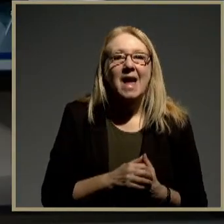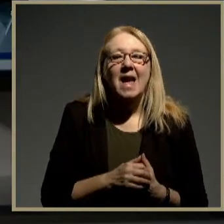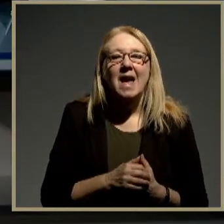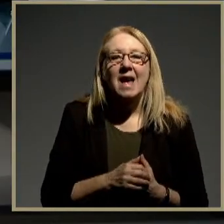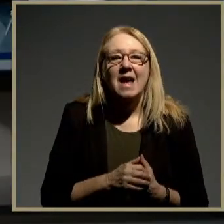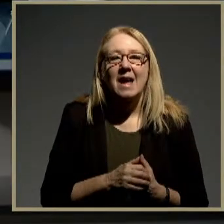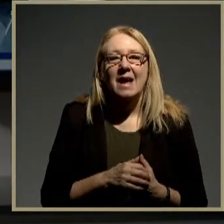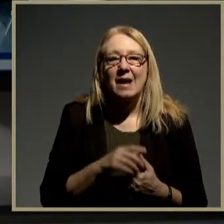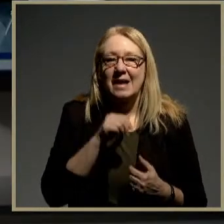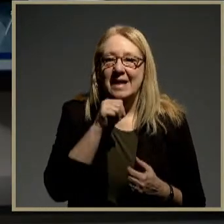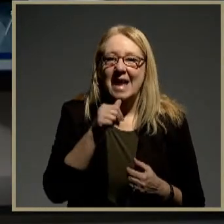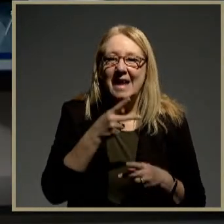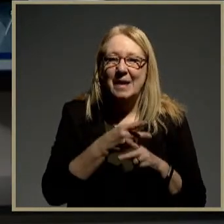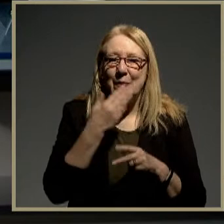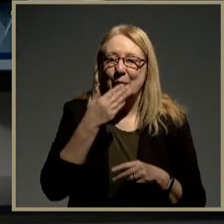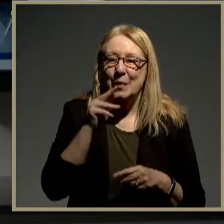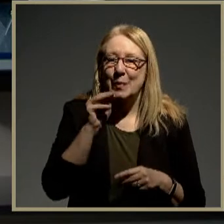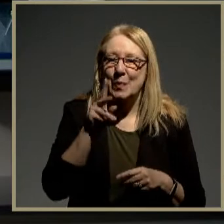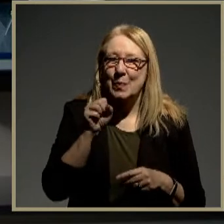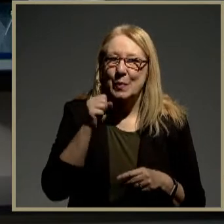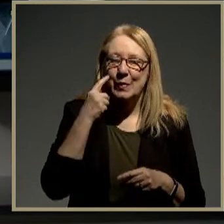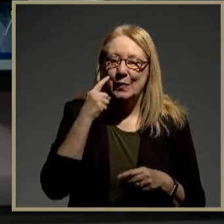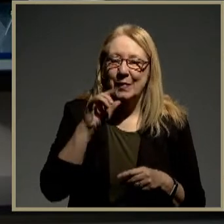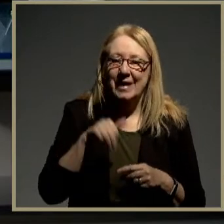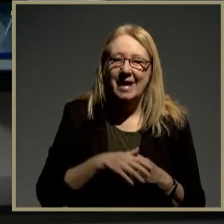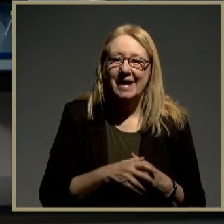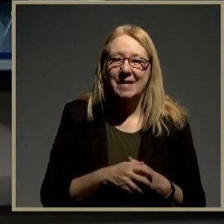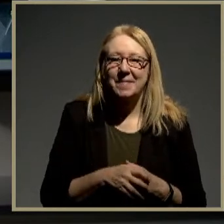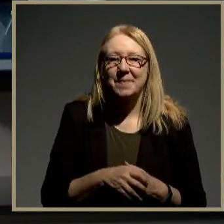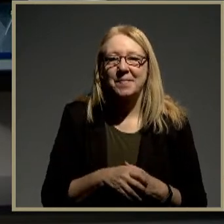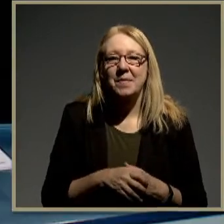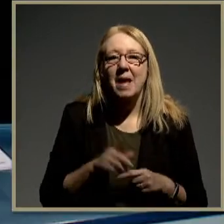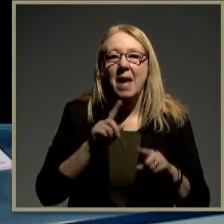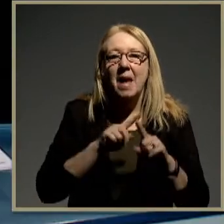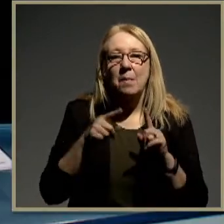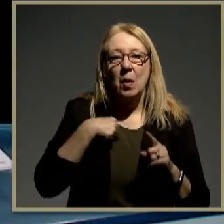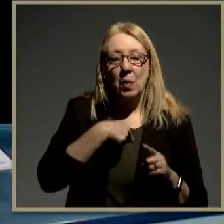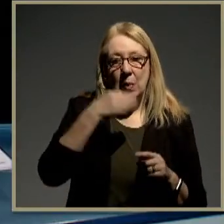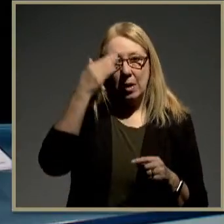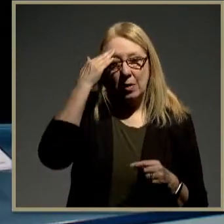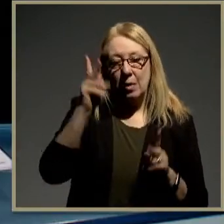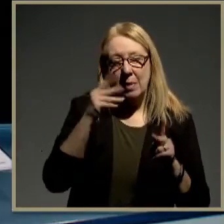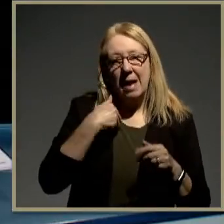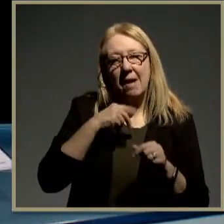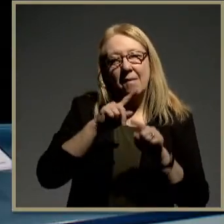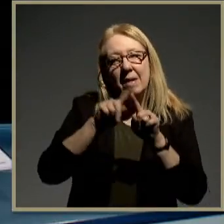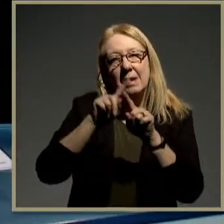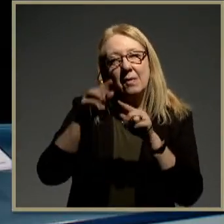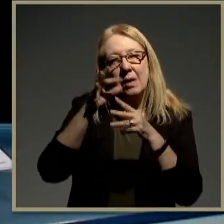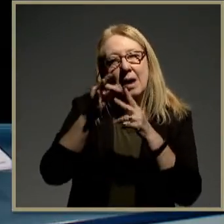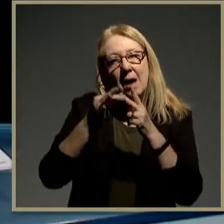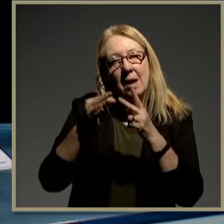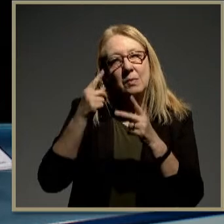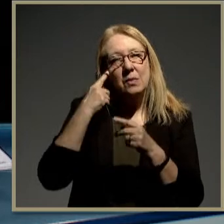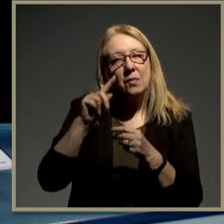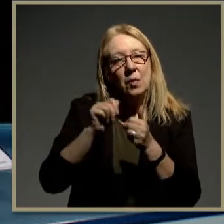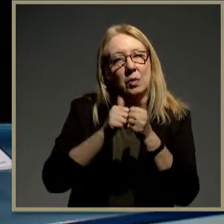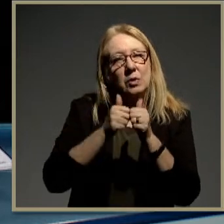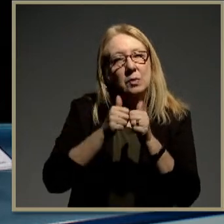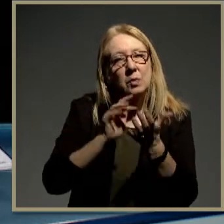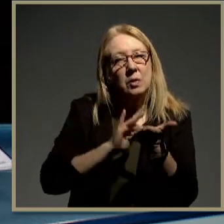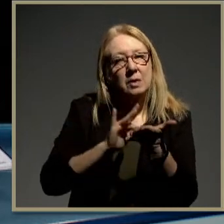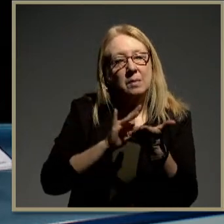Yeah, it doesn't put them in the best of moods, No, I'm it sure. does not. No, it does not. But we know people have different options when it comes to sports